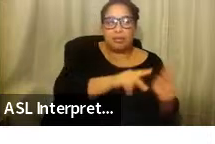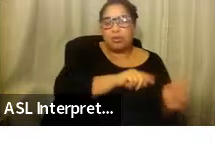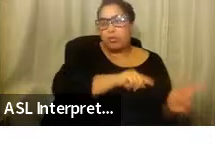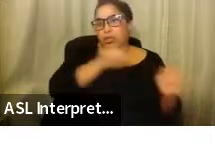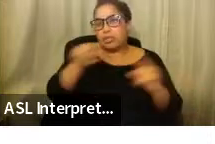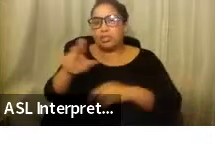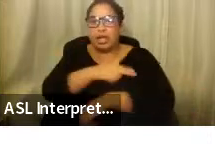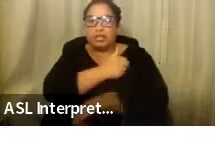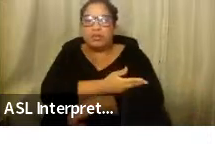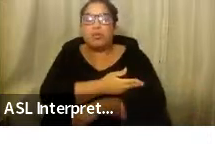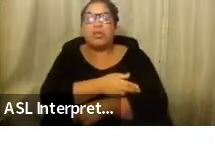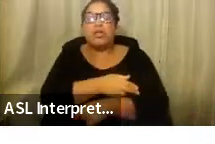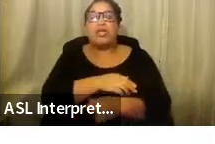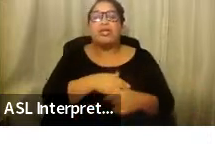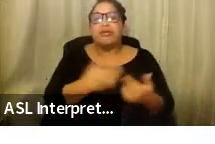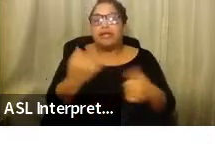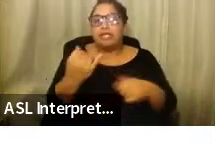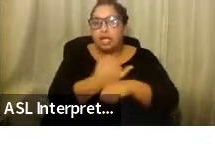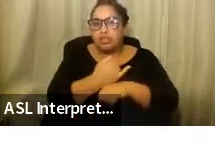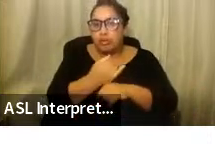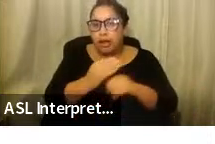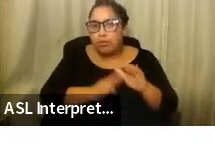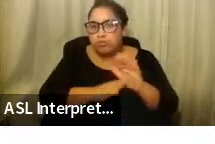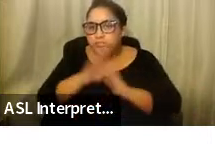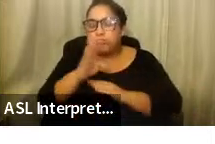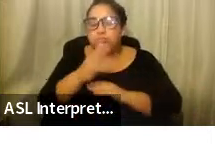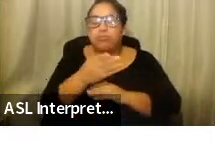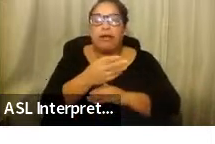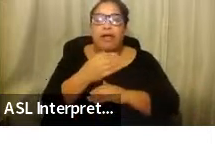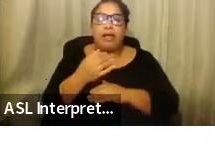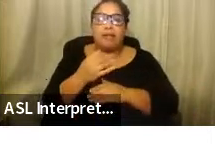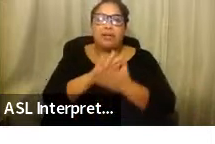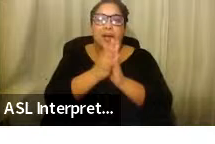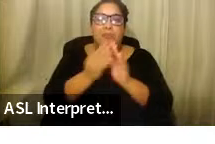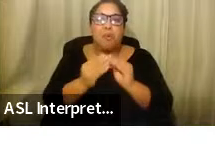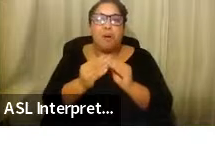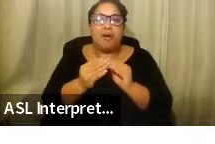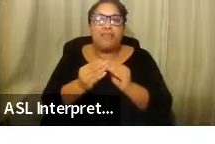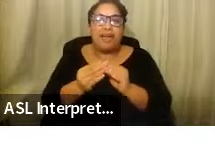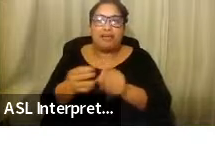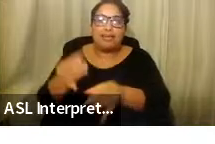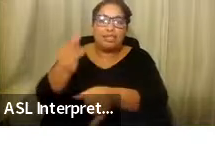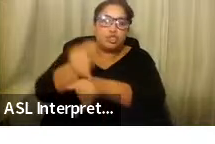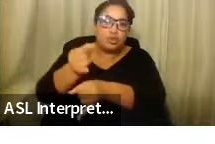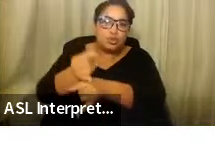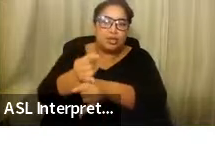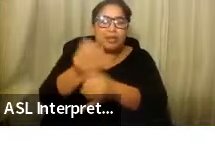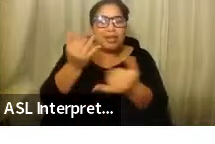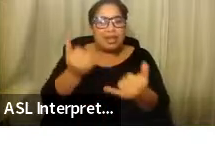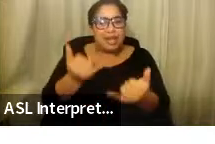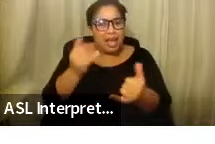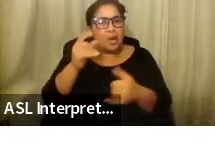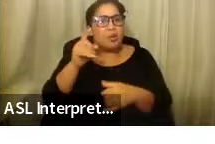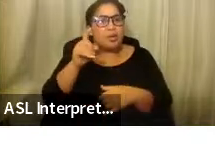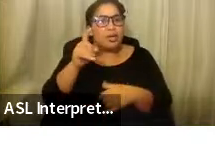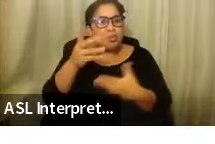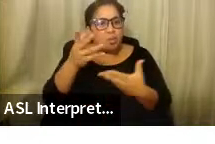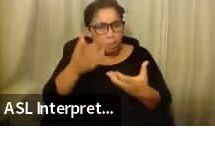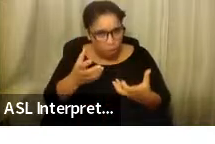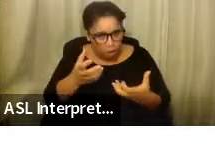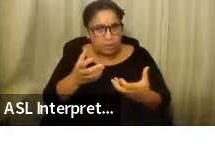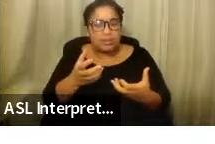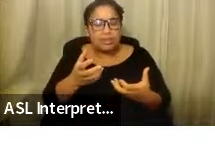industrialized and institutionalized medicine. And right now we're trying to have a bridge because there are benefits to being in the hospital and having